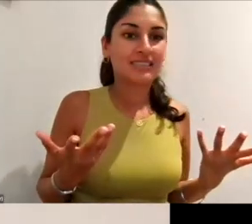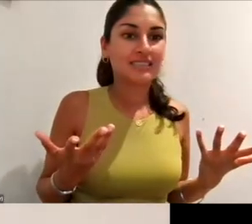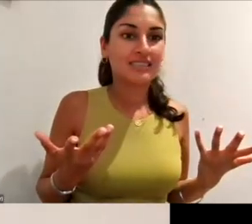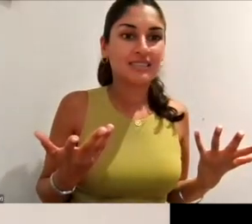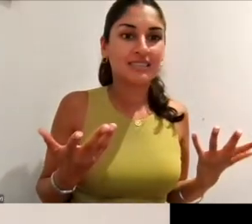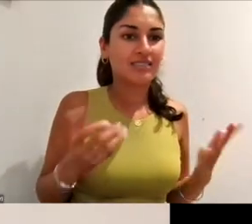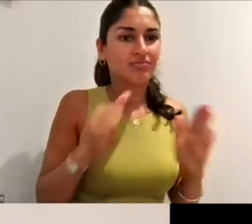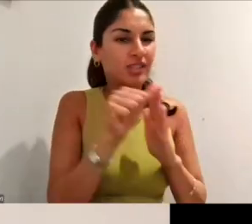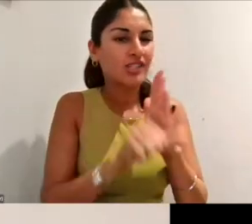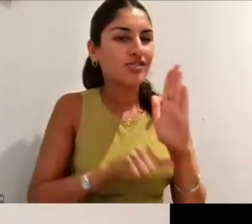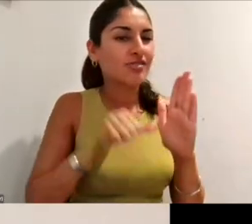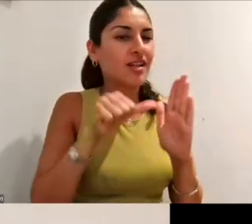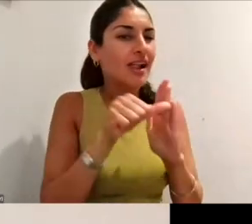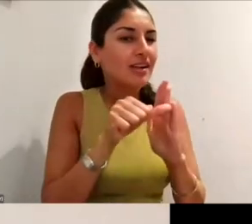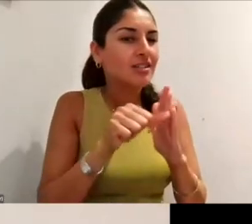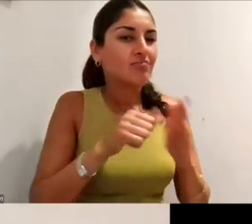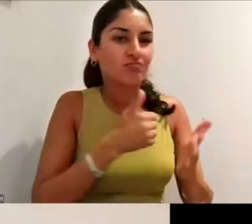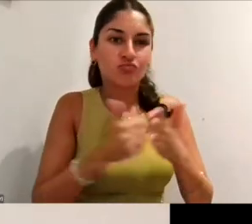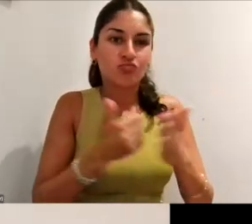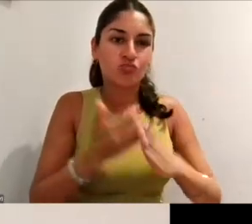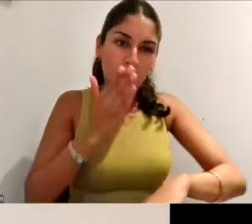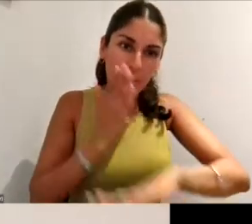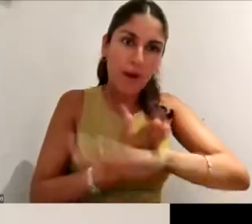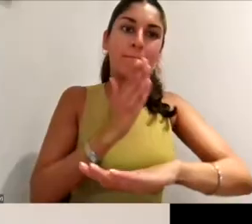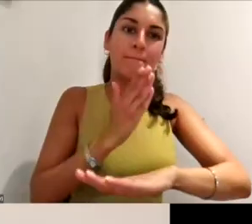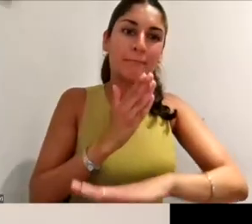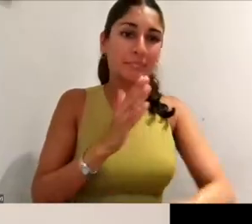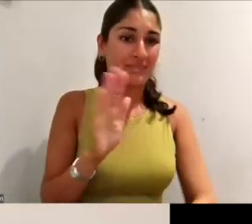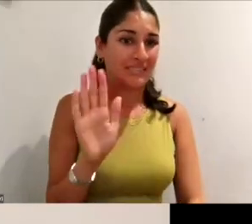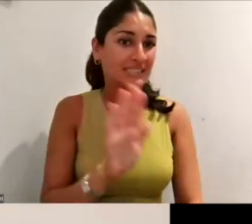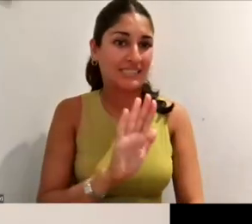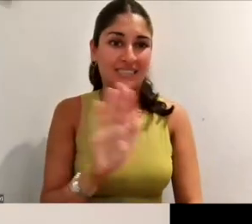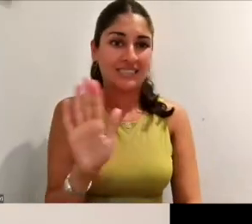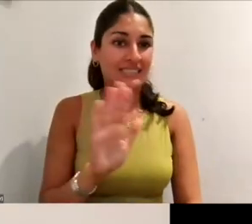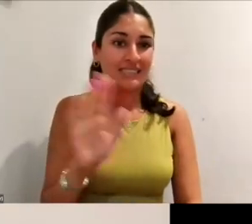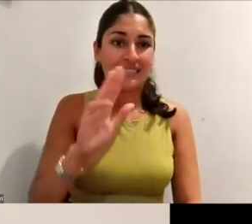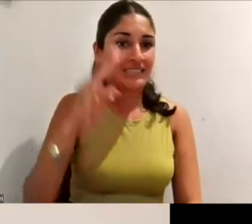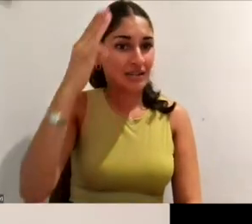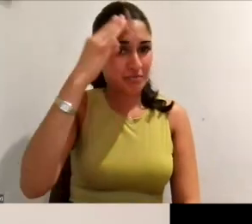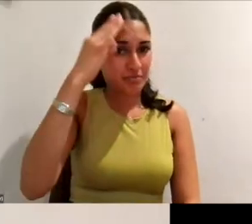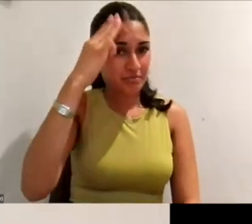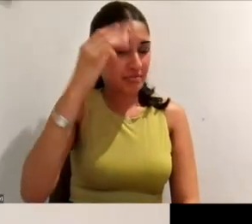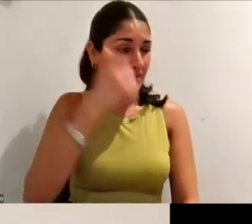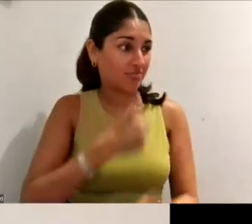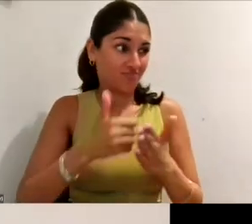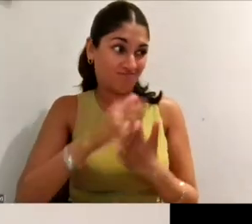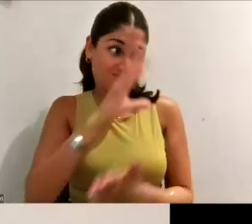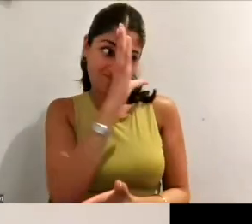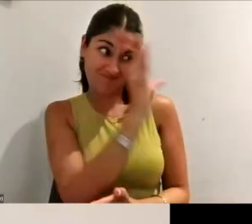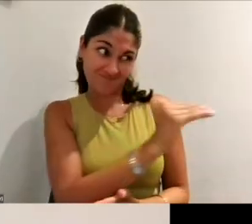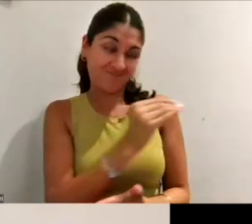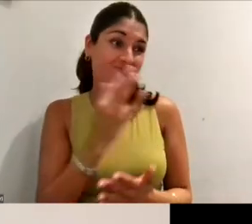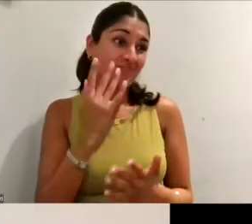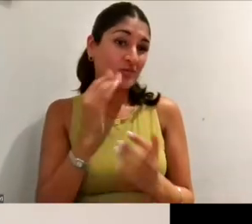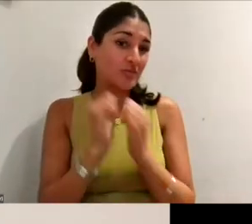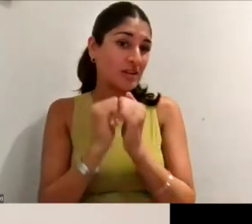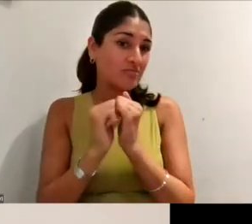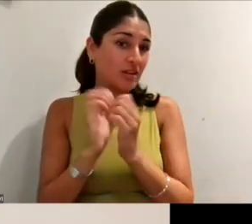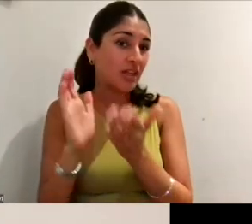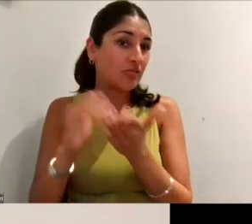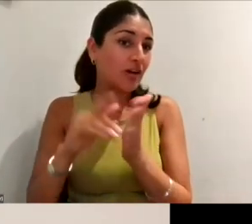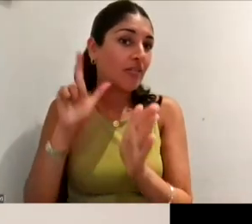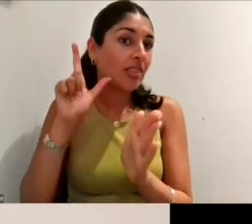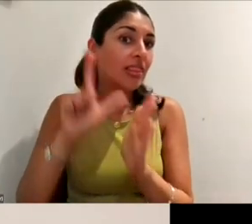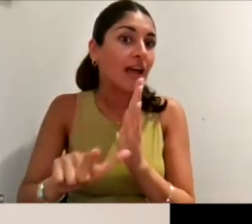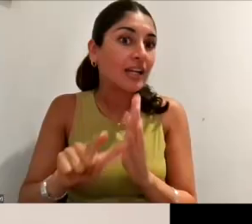Lankans are not known for their punctuality. My mum always reminds me of this every time her brother calls 2 hours after he said he